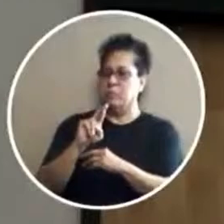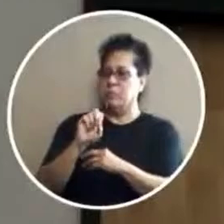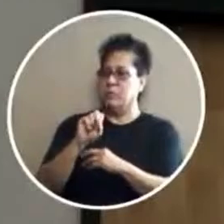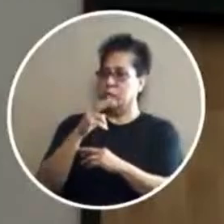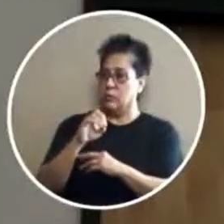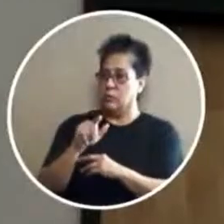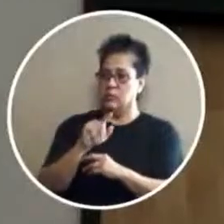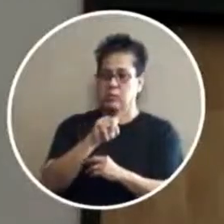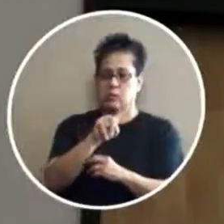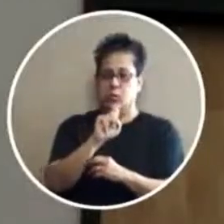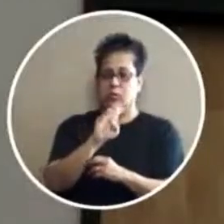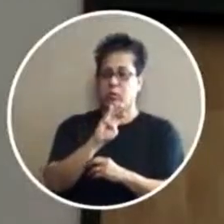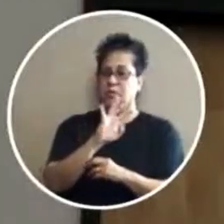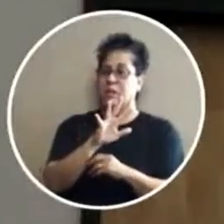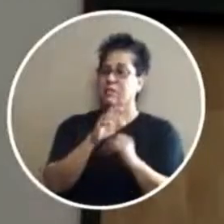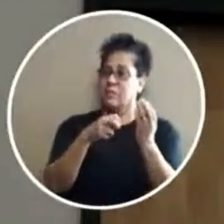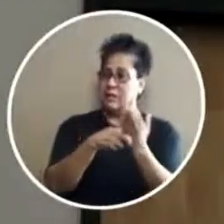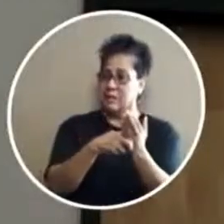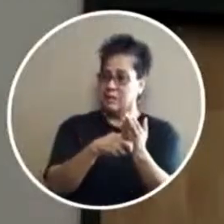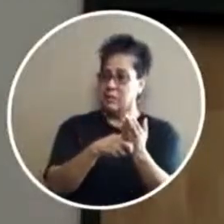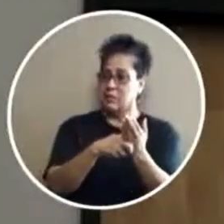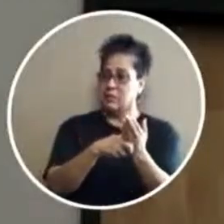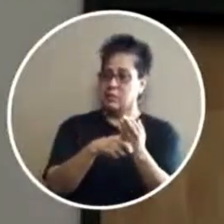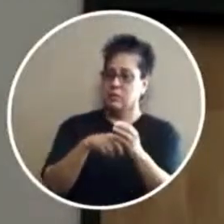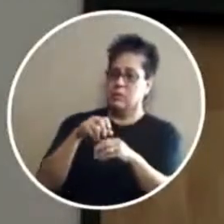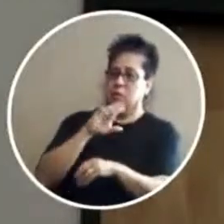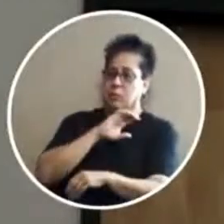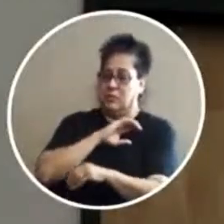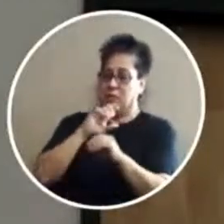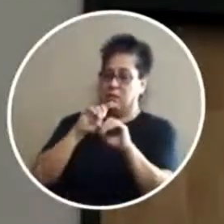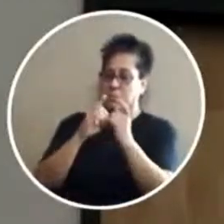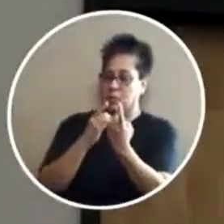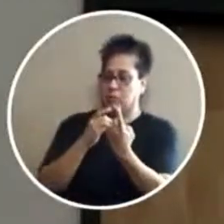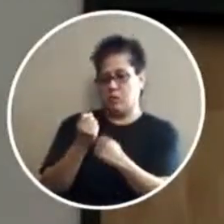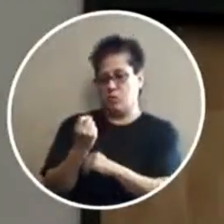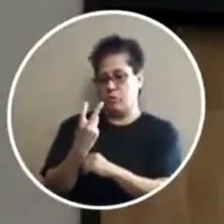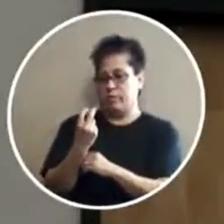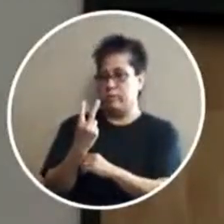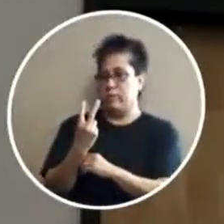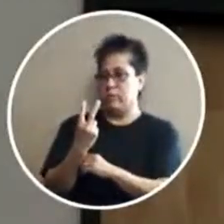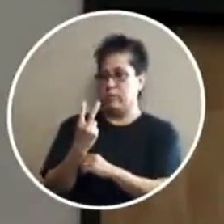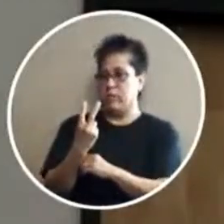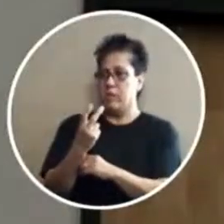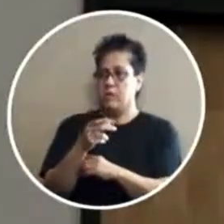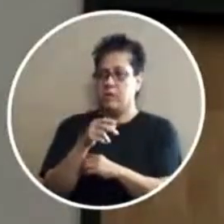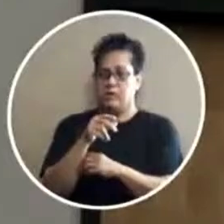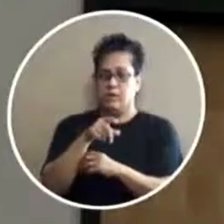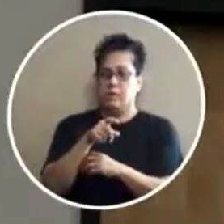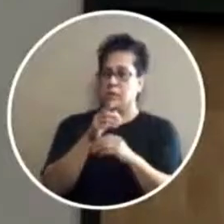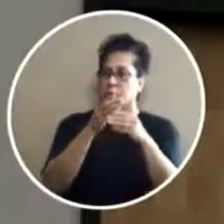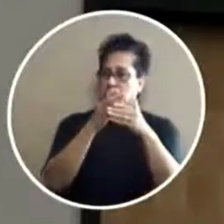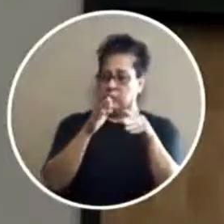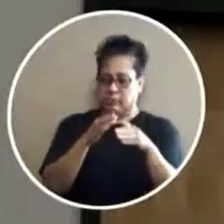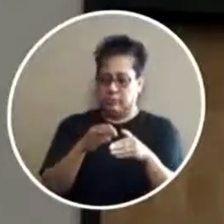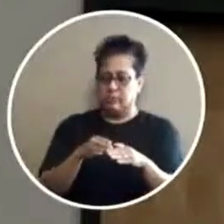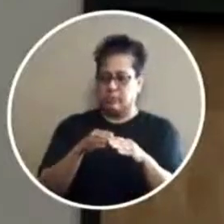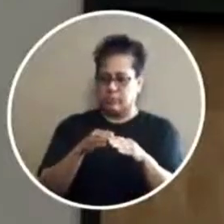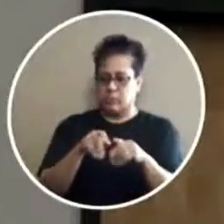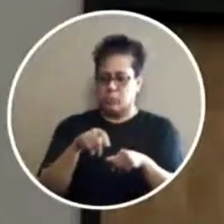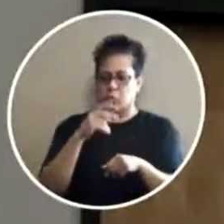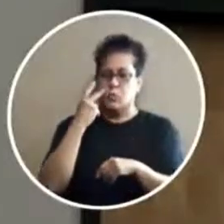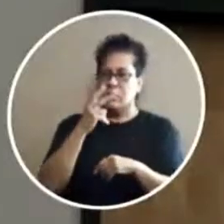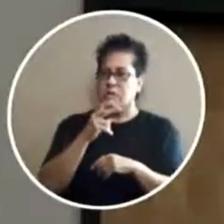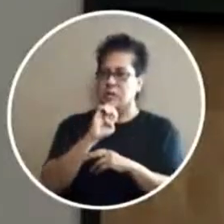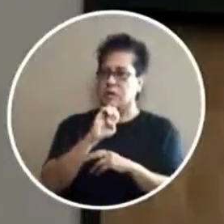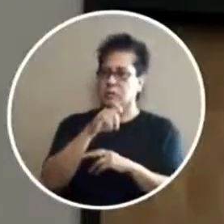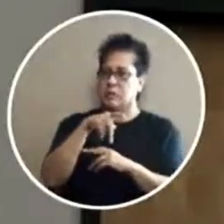they've issued 145 citations. The El Paso Police Department has done 12. But there's a breakdown and there's a spreadsheet there that's available for the public to